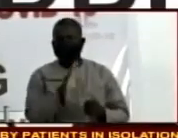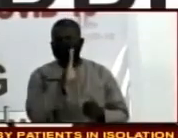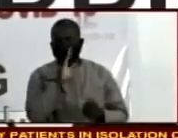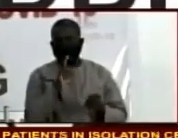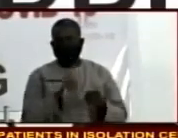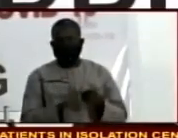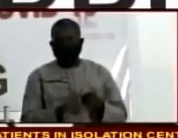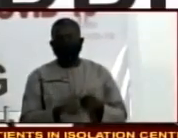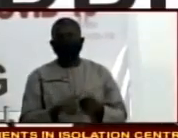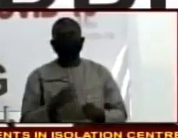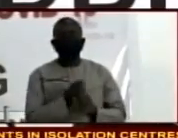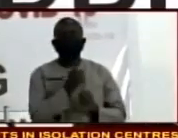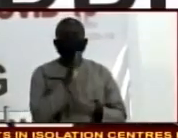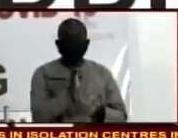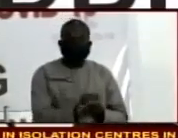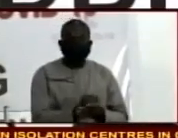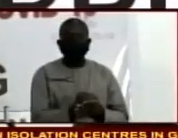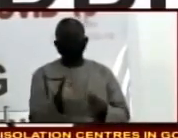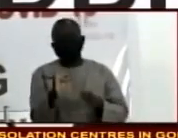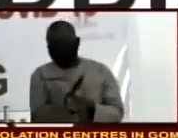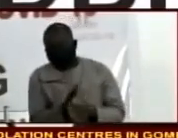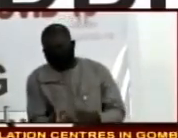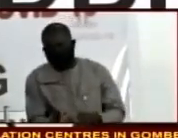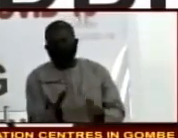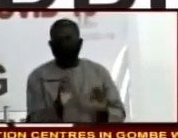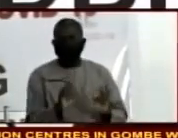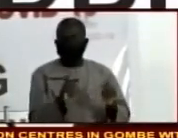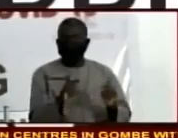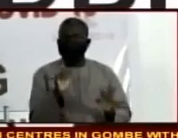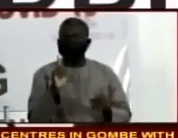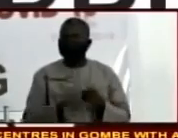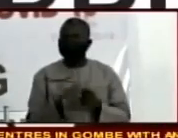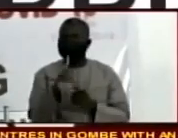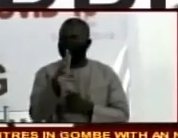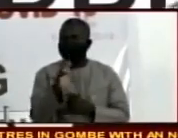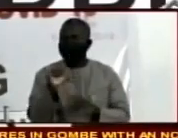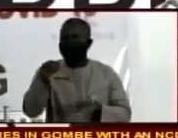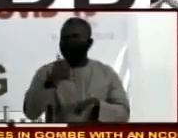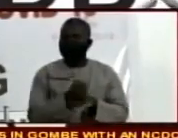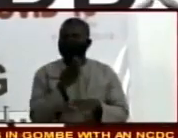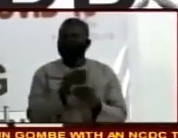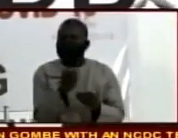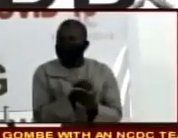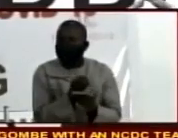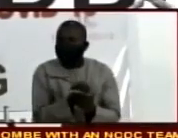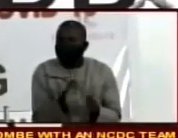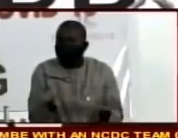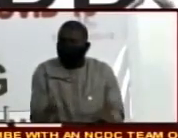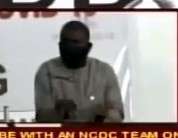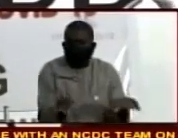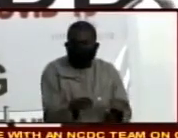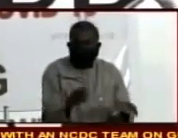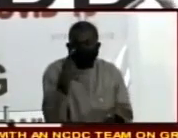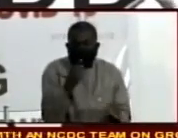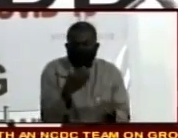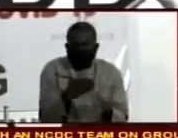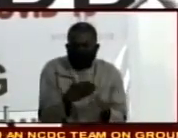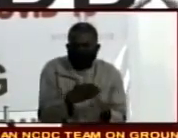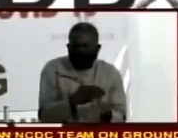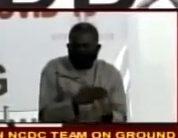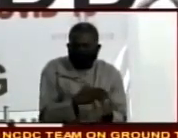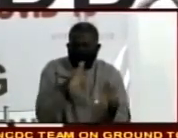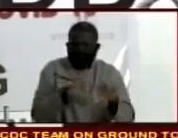extension, an opportunity for businesses to re-establish some economic activity towards the gradual reopening of the